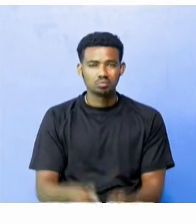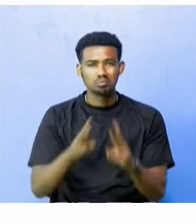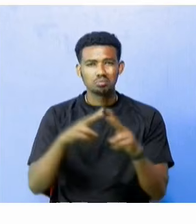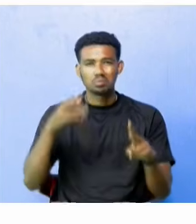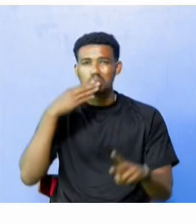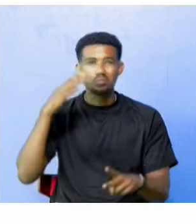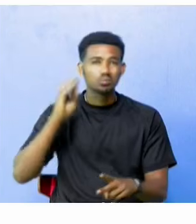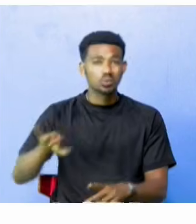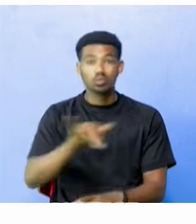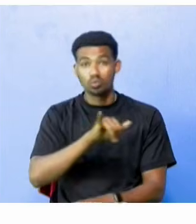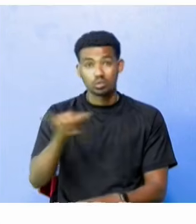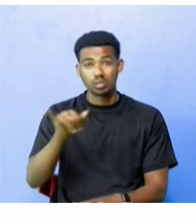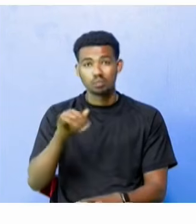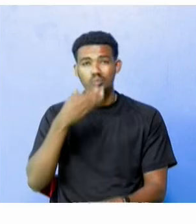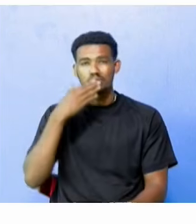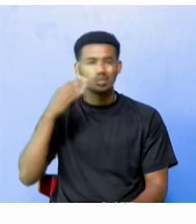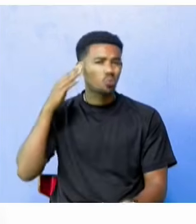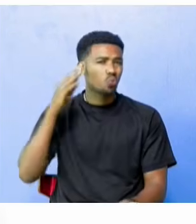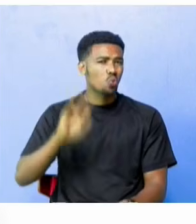And worst.